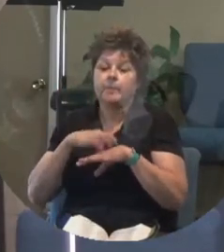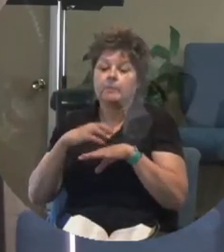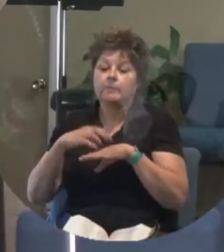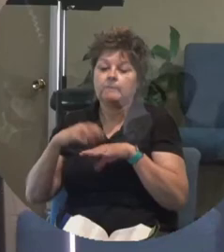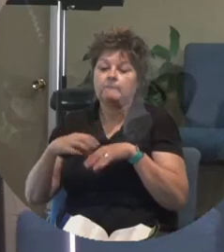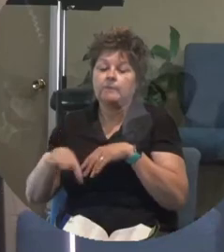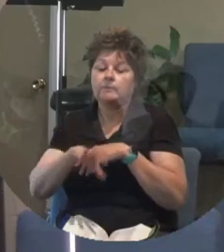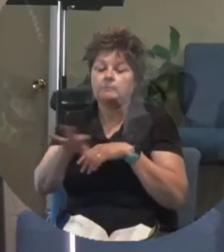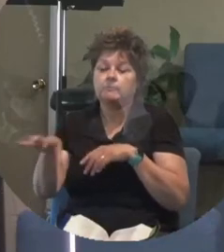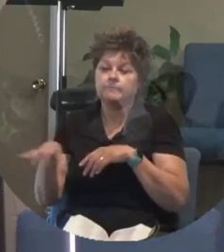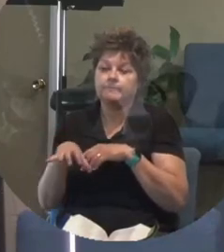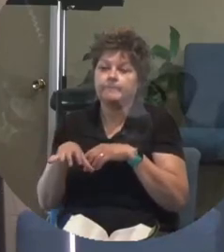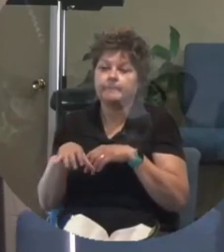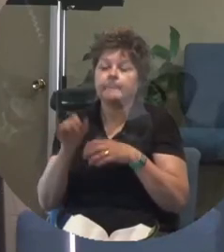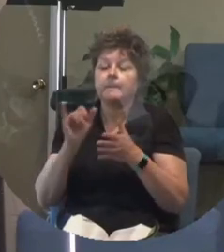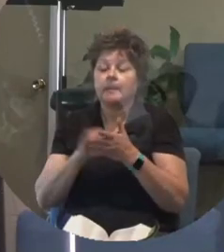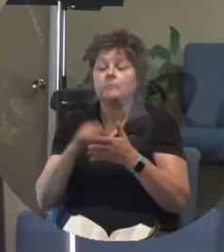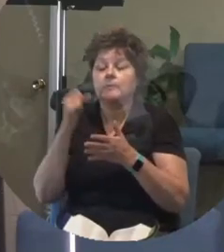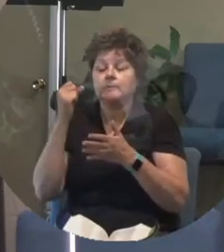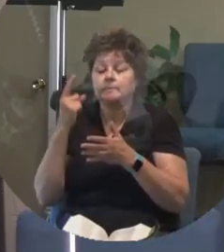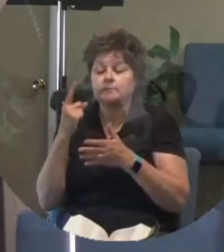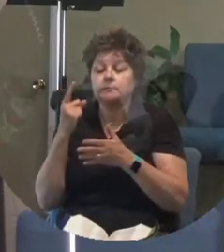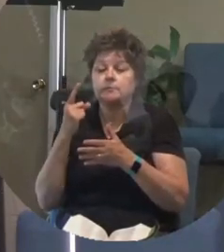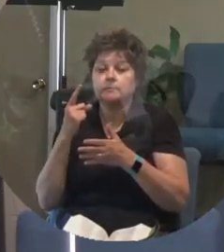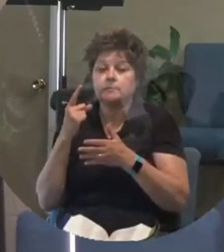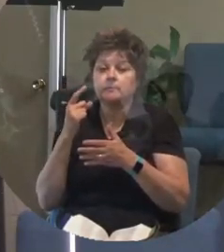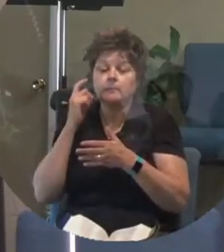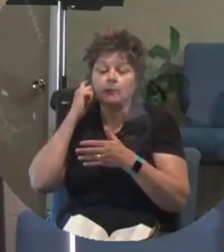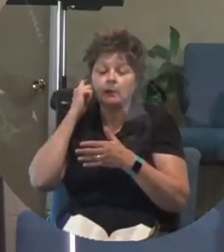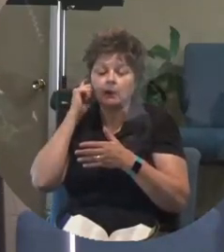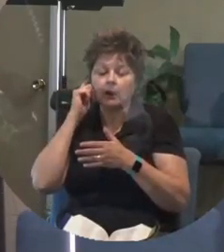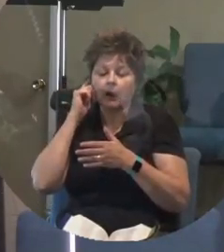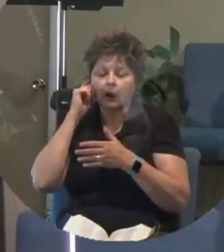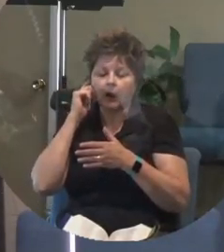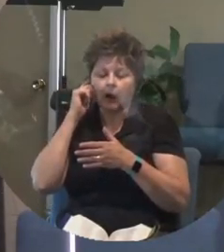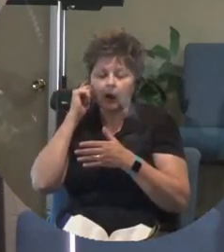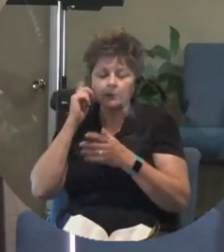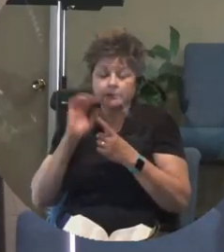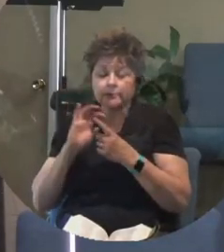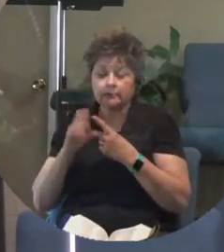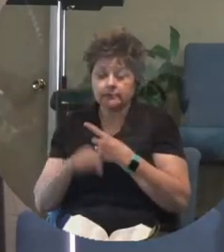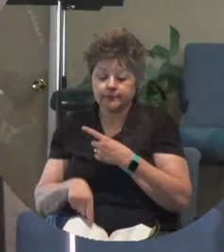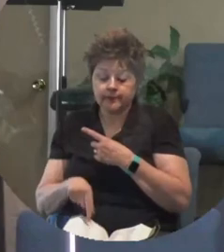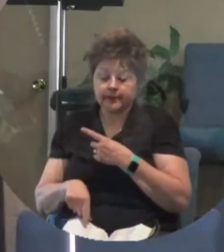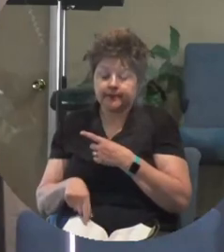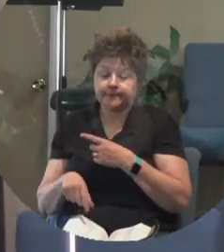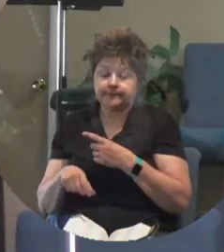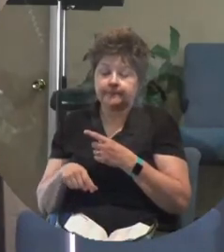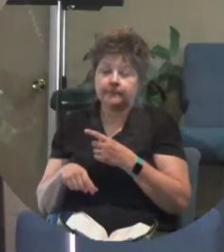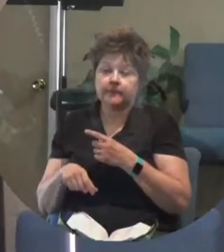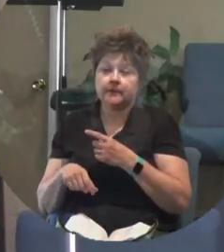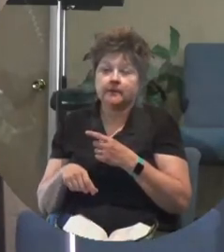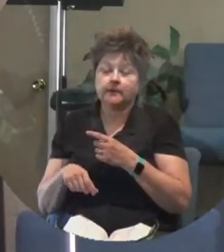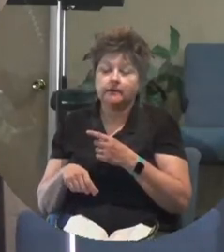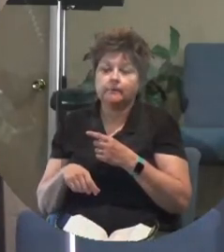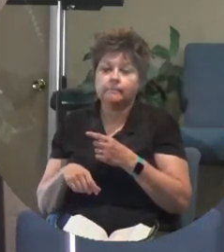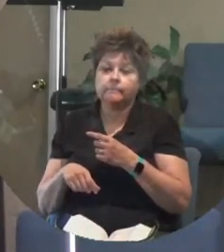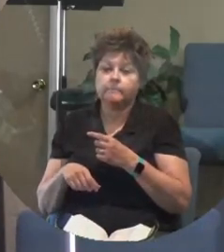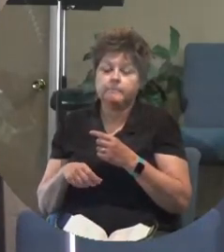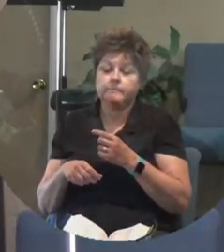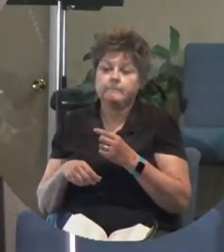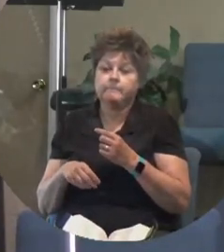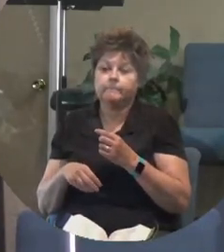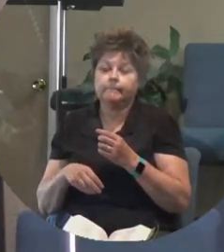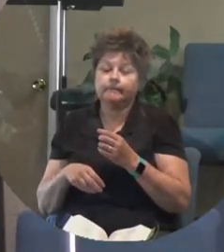have understood. Because it was an agricultural culture. So he says, I'm going to give you this new,